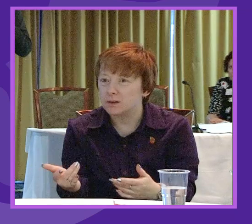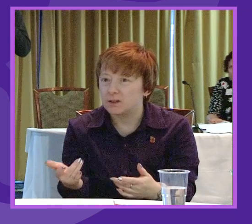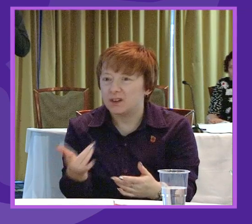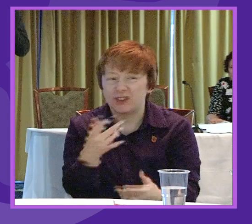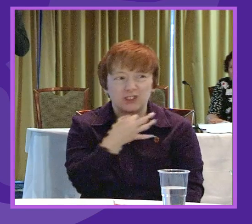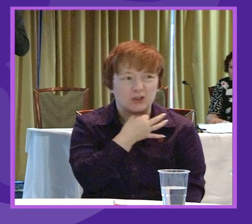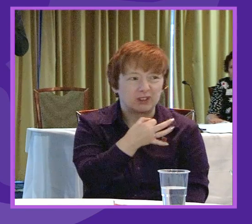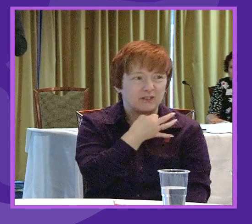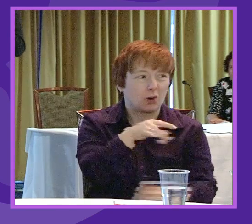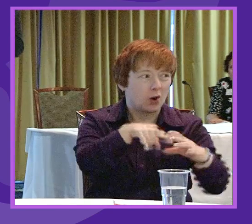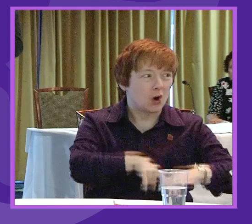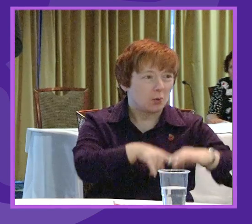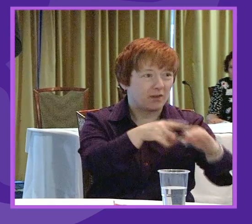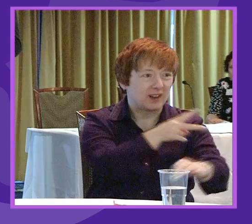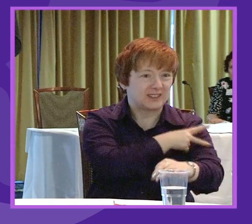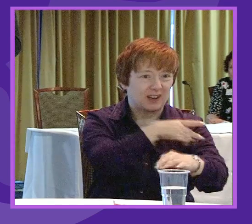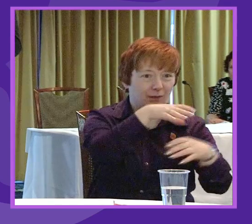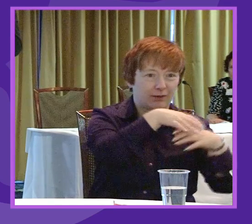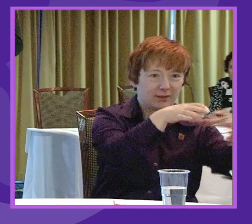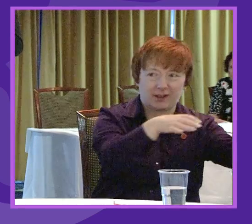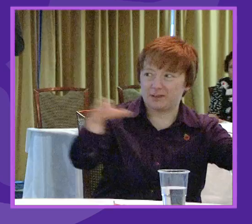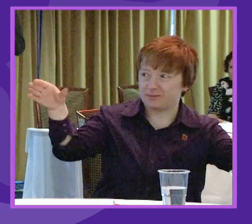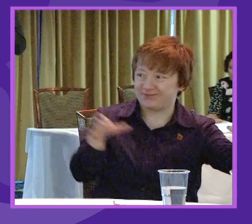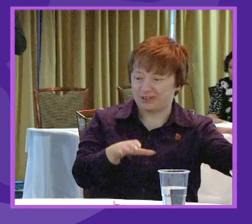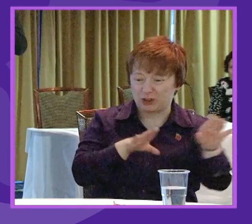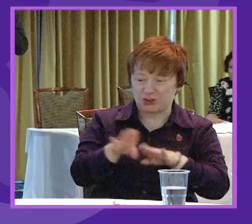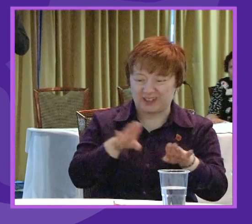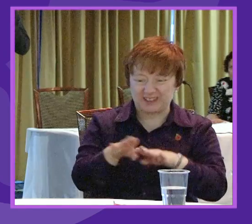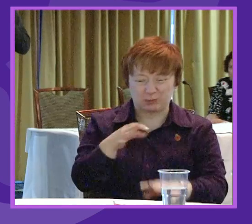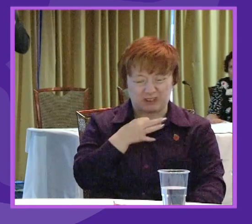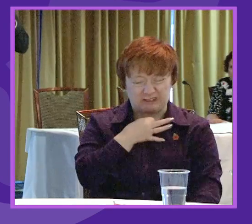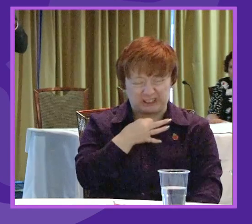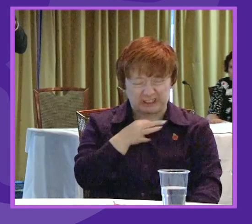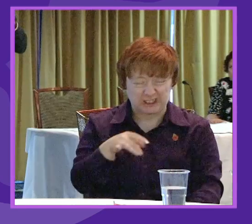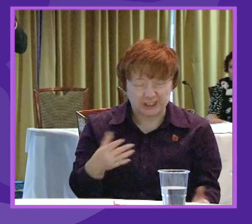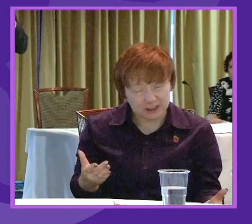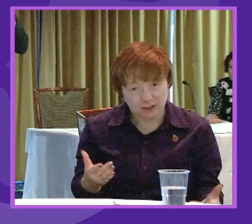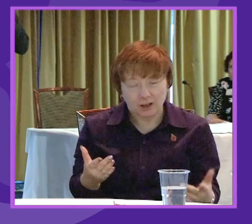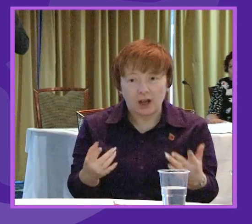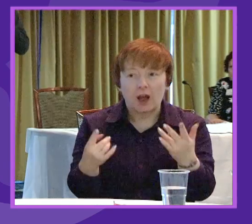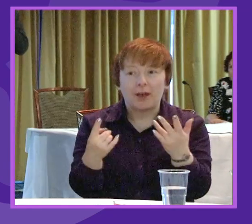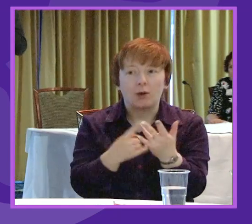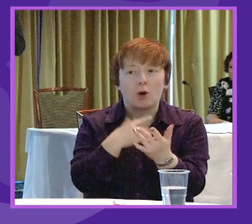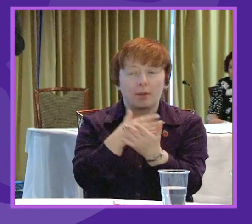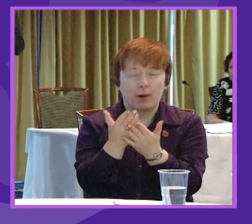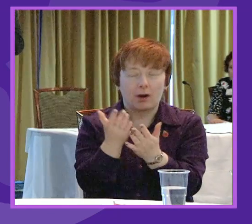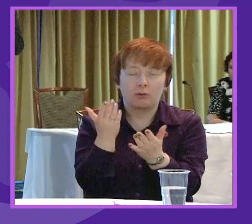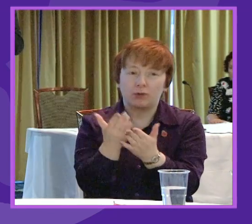in terms of moving qualified staff out and bringing in trainees. And the other part is actually being able to sort of